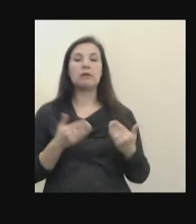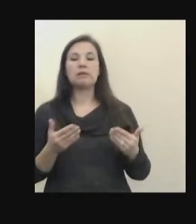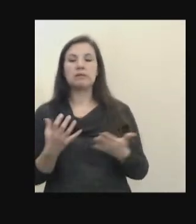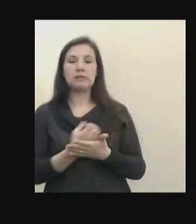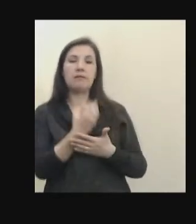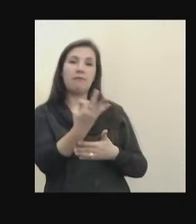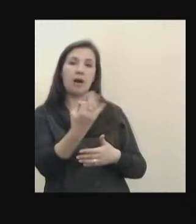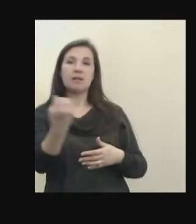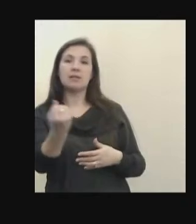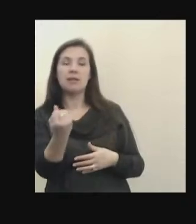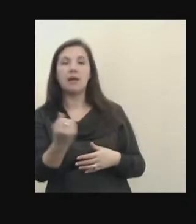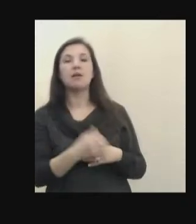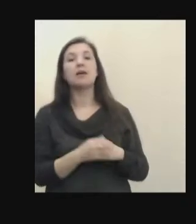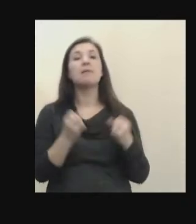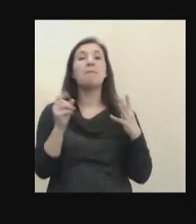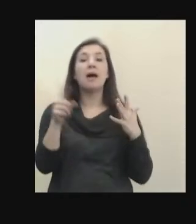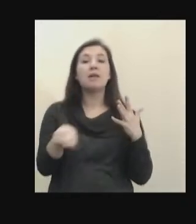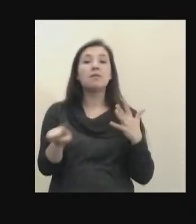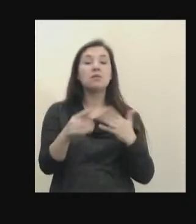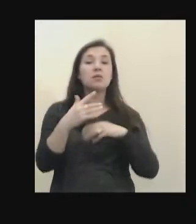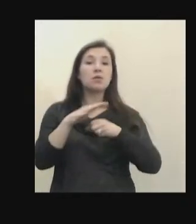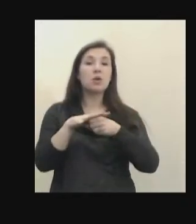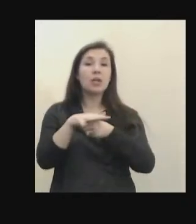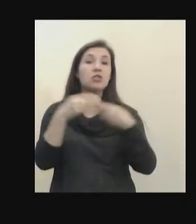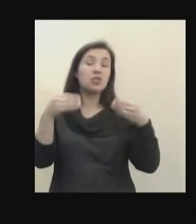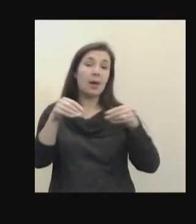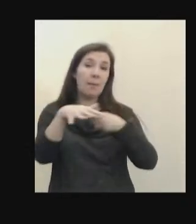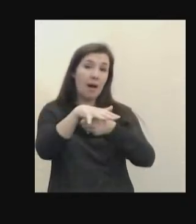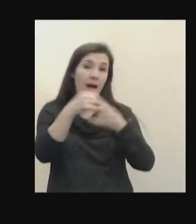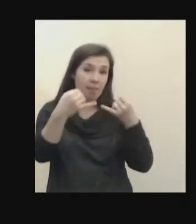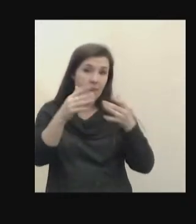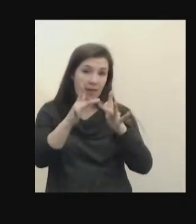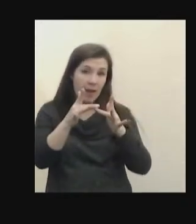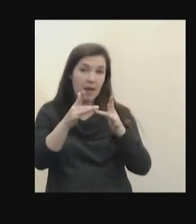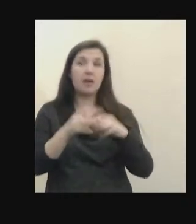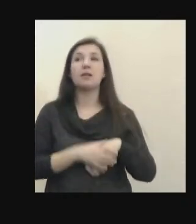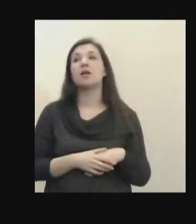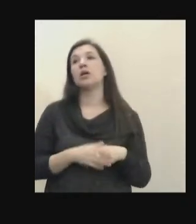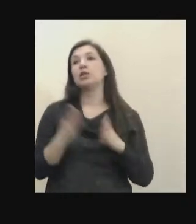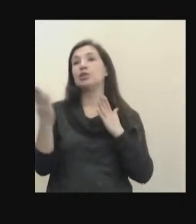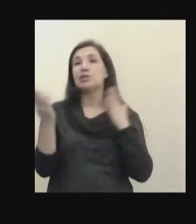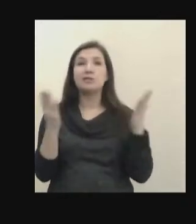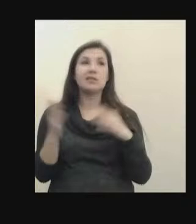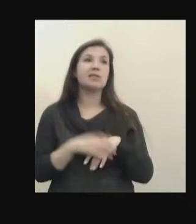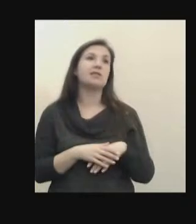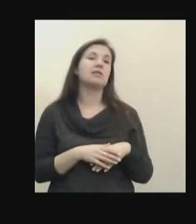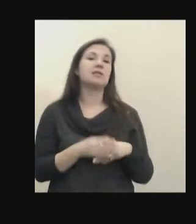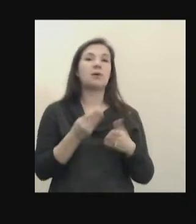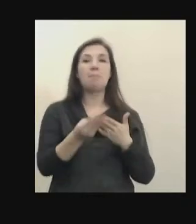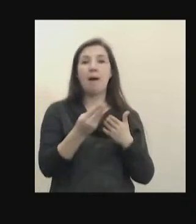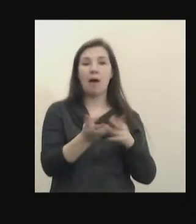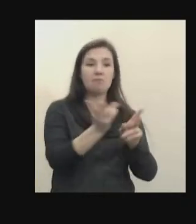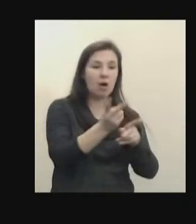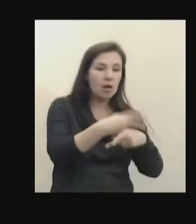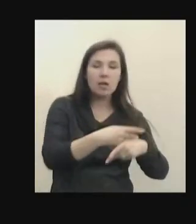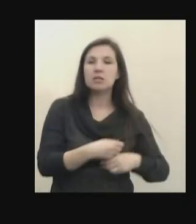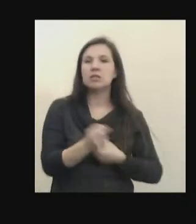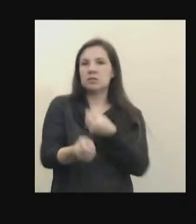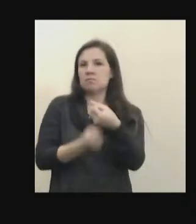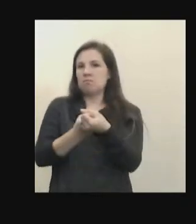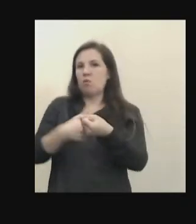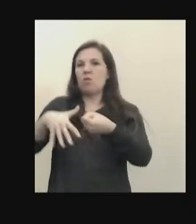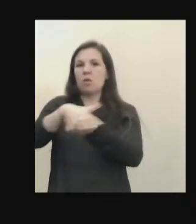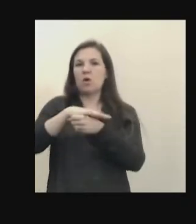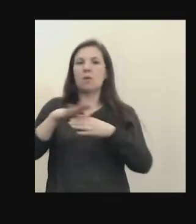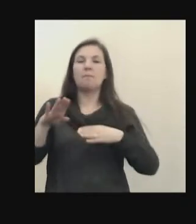at many of these locations you can shop online. You can use it for services. You can use it for goods. Let's support our local businesses and